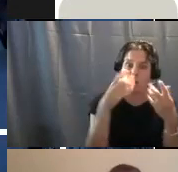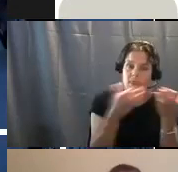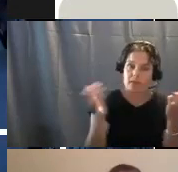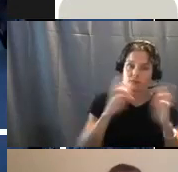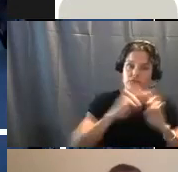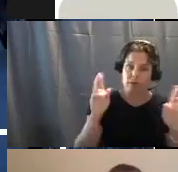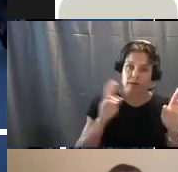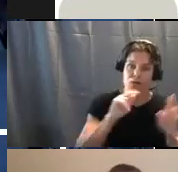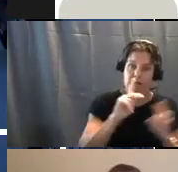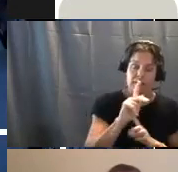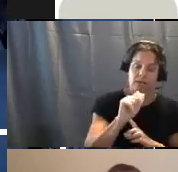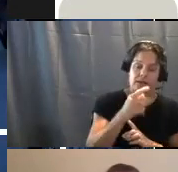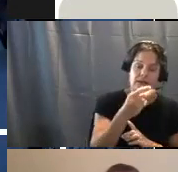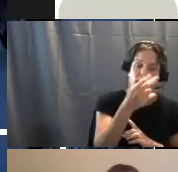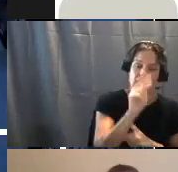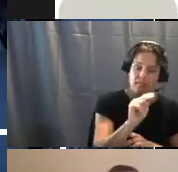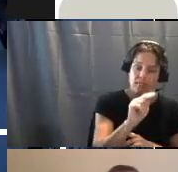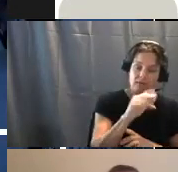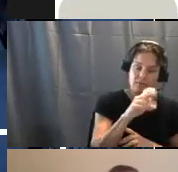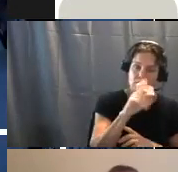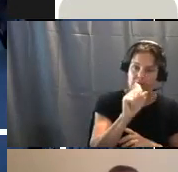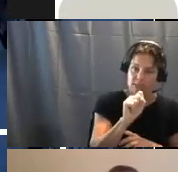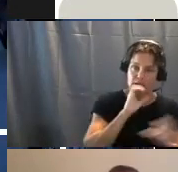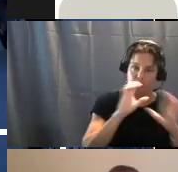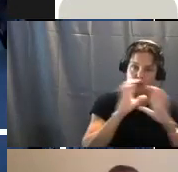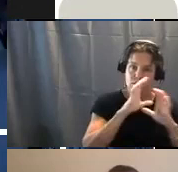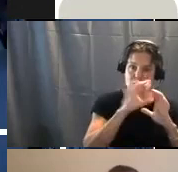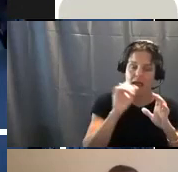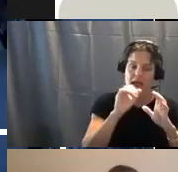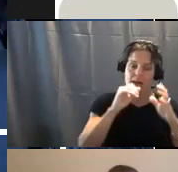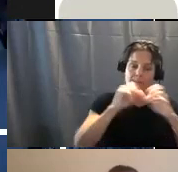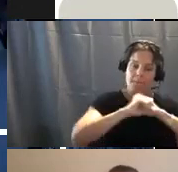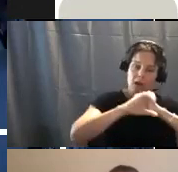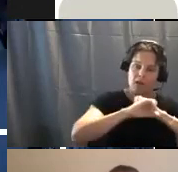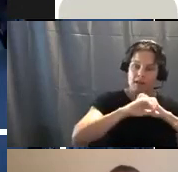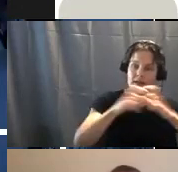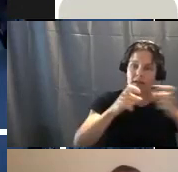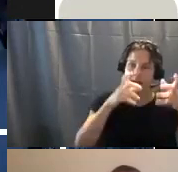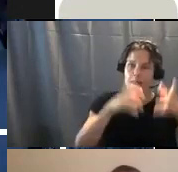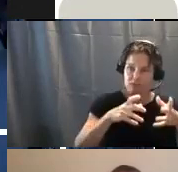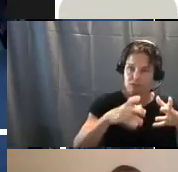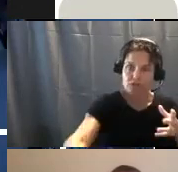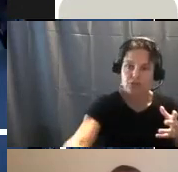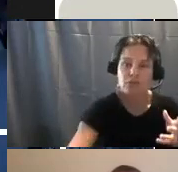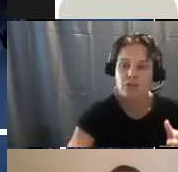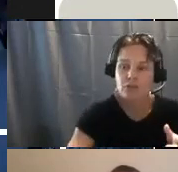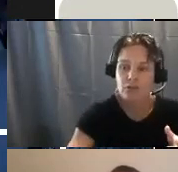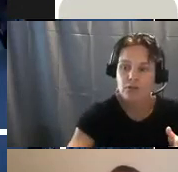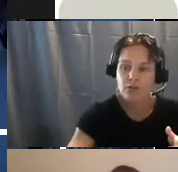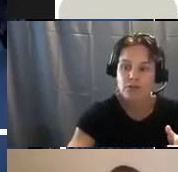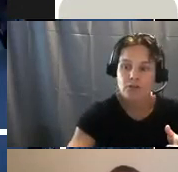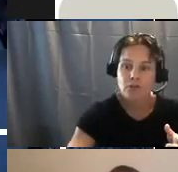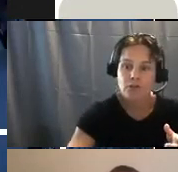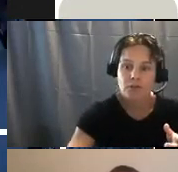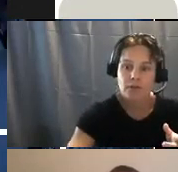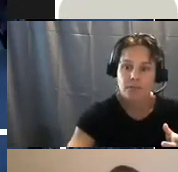Kathleen Franks is the Communications and Marketing Manager at Mental Health America of Greater Houston. In her role, she is responsible for the